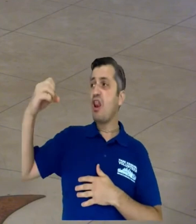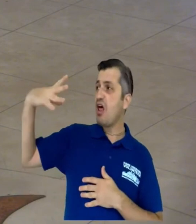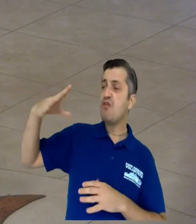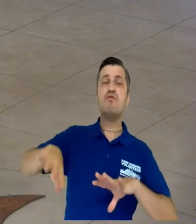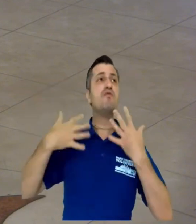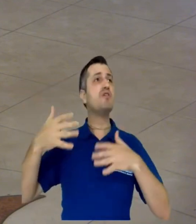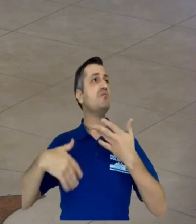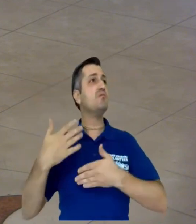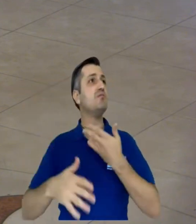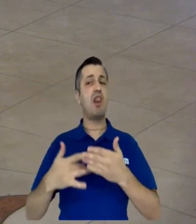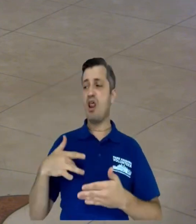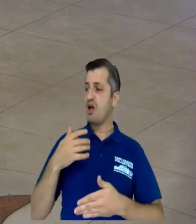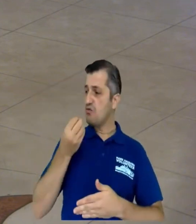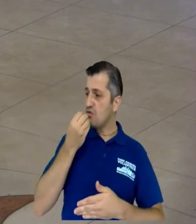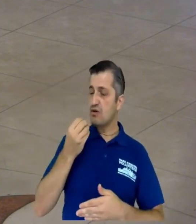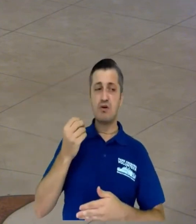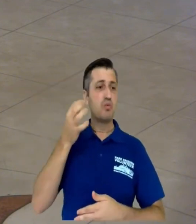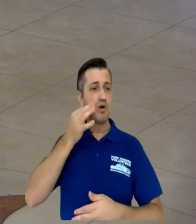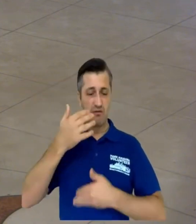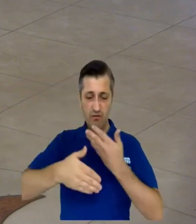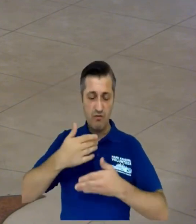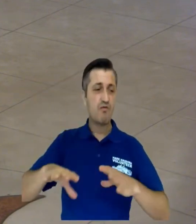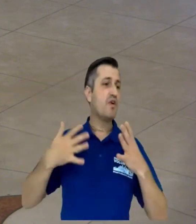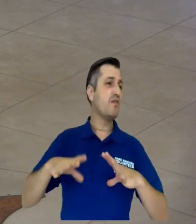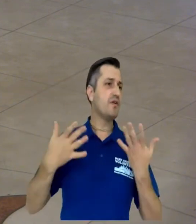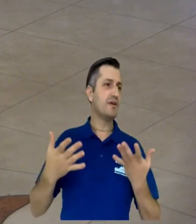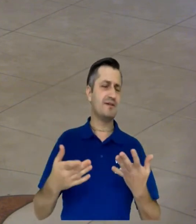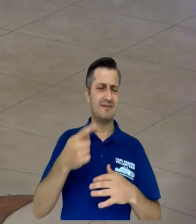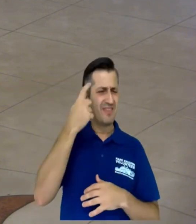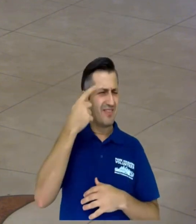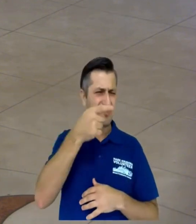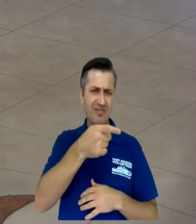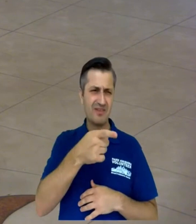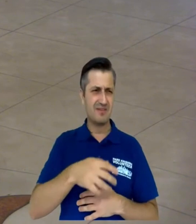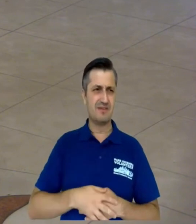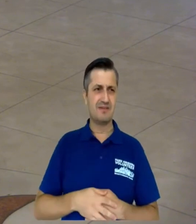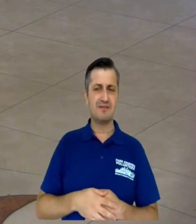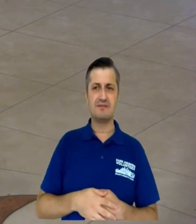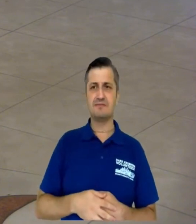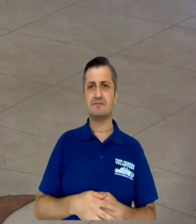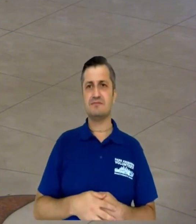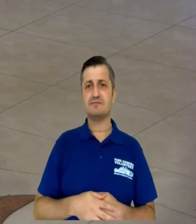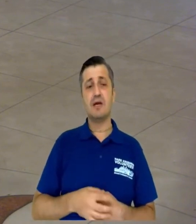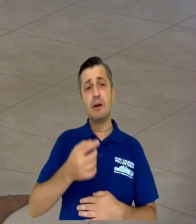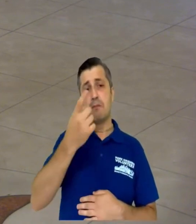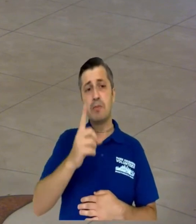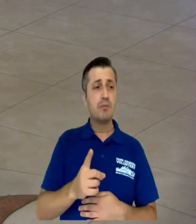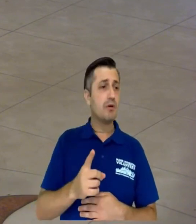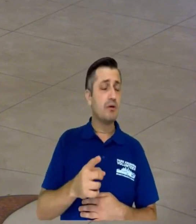I'm sure we find this, like people will try to take whatever is readily available,